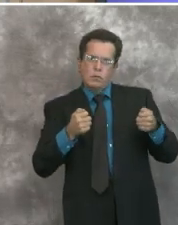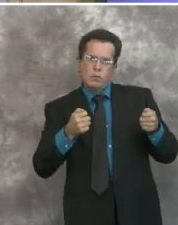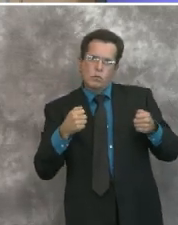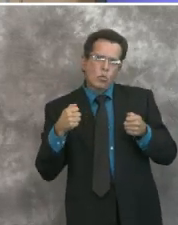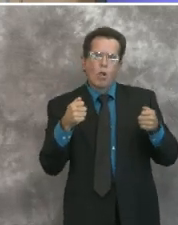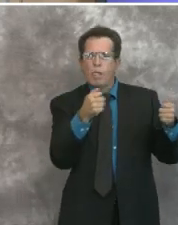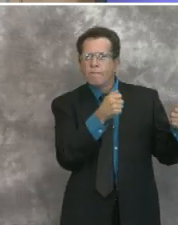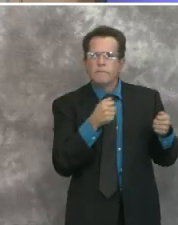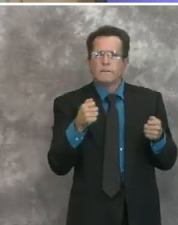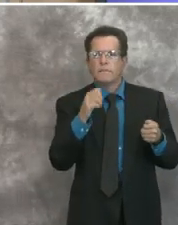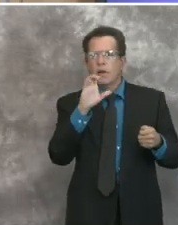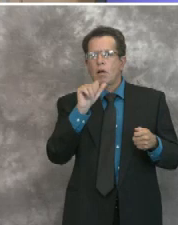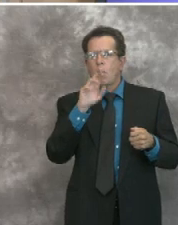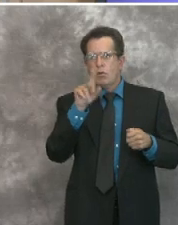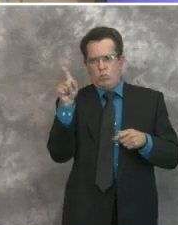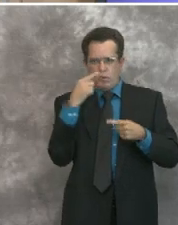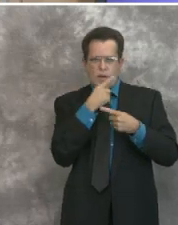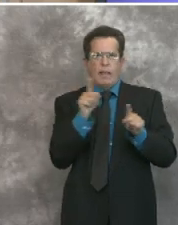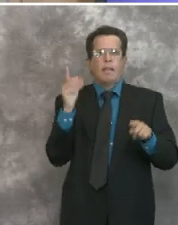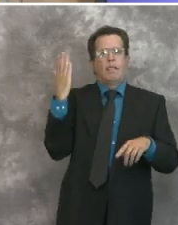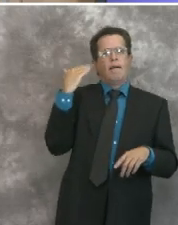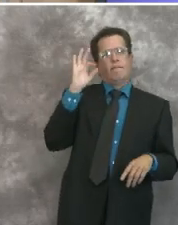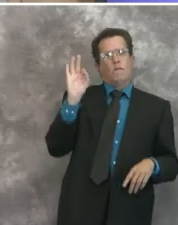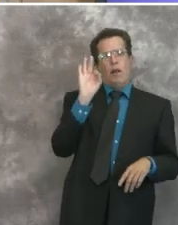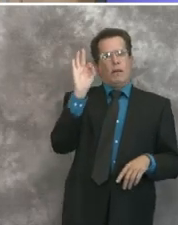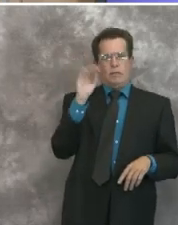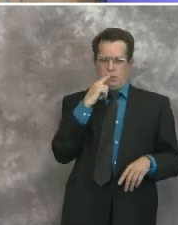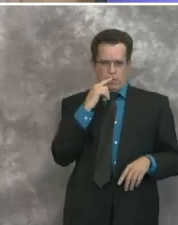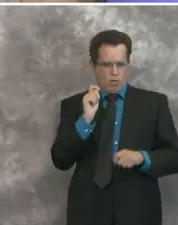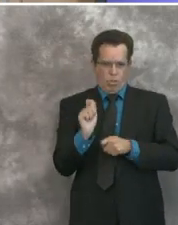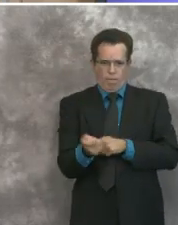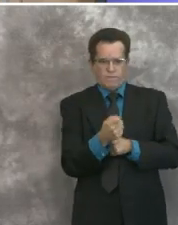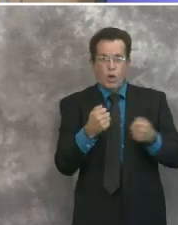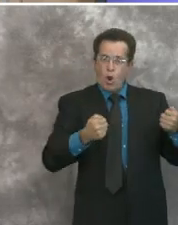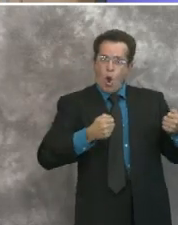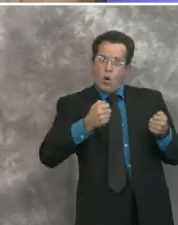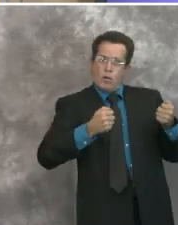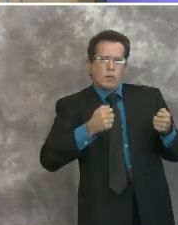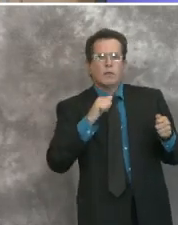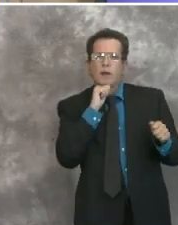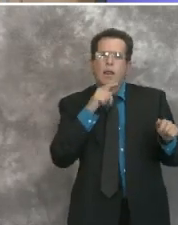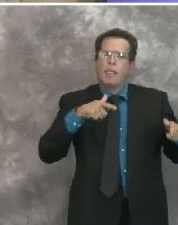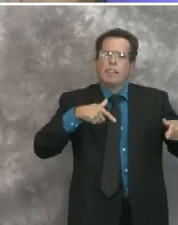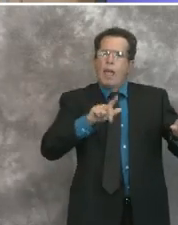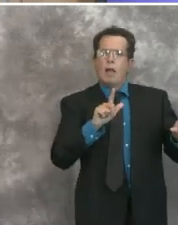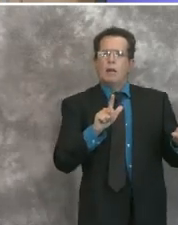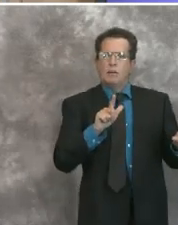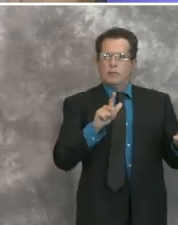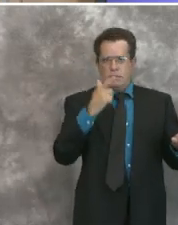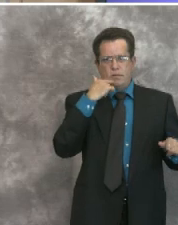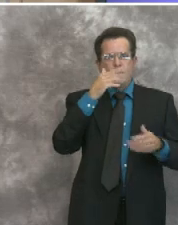you announced, I believe last Thursday, that golf carts would not be allowed, you said it was because of a part of the